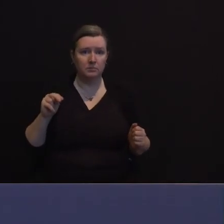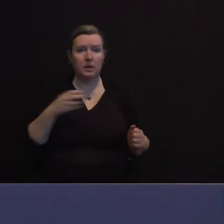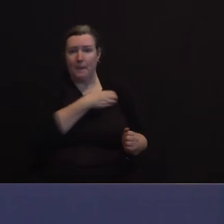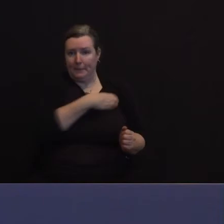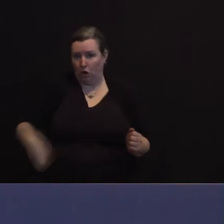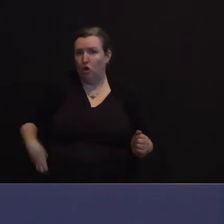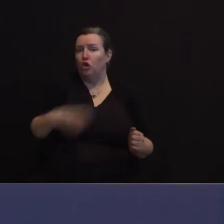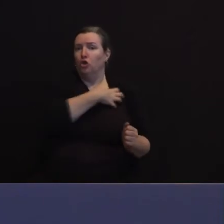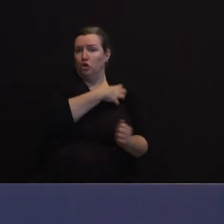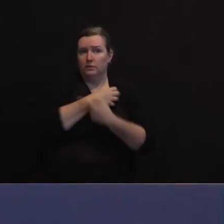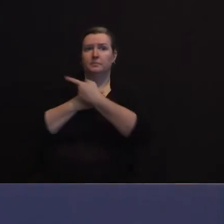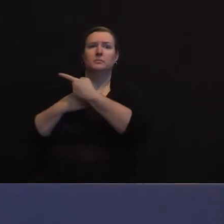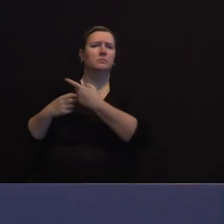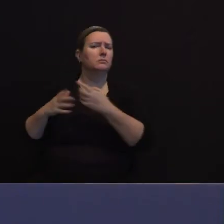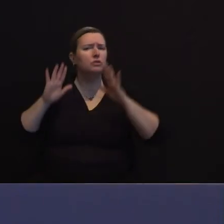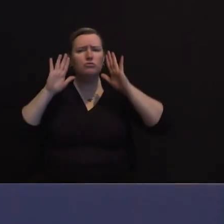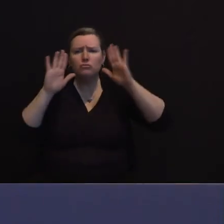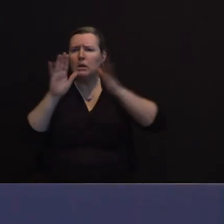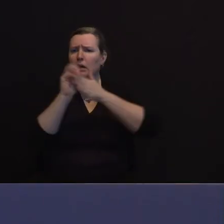his team.